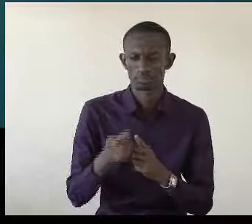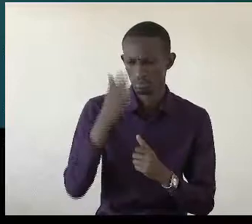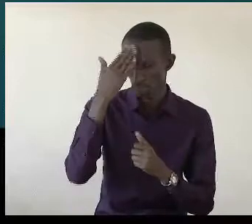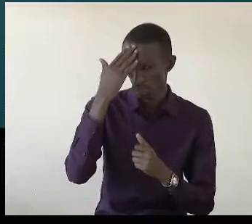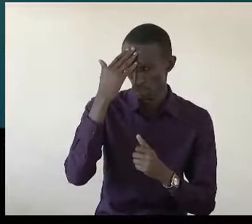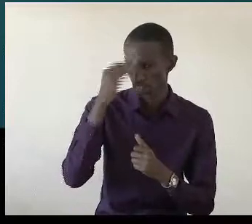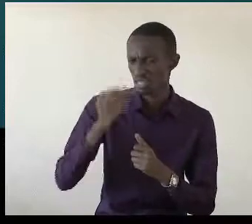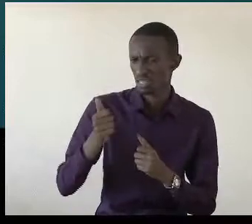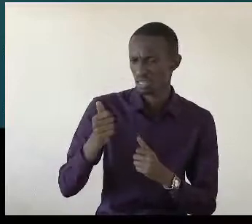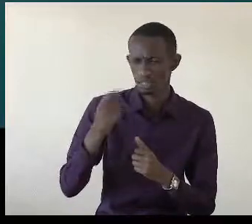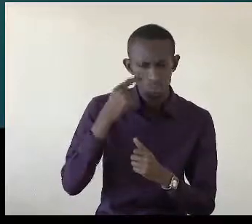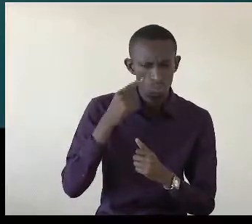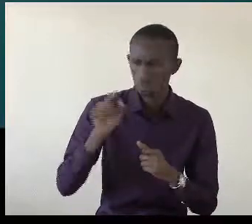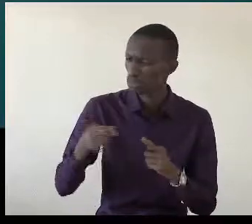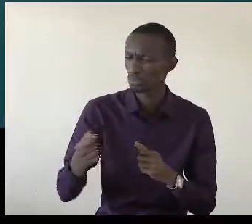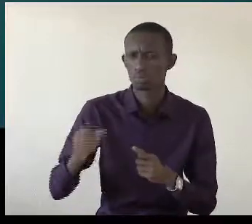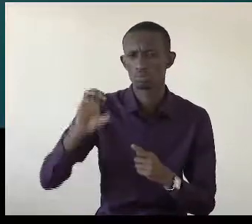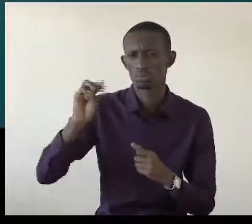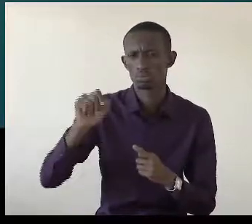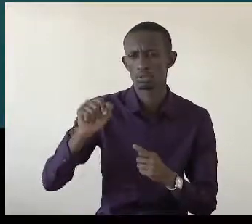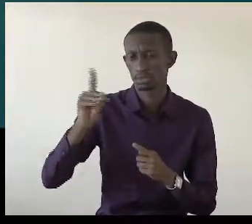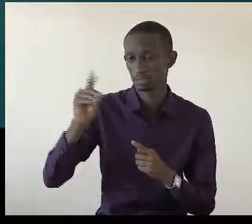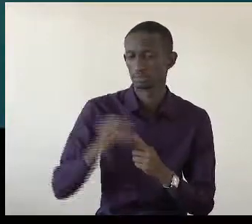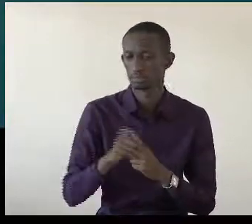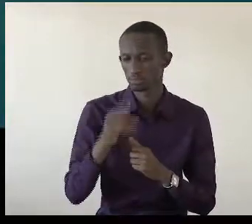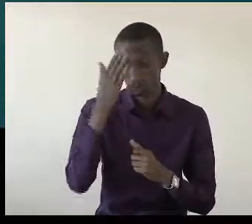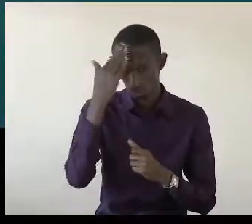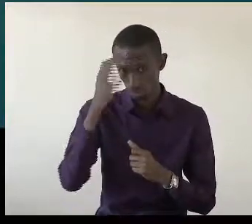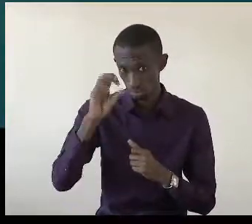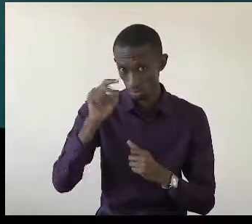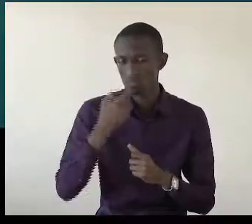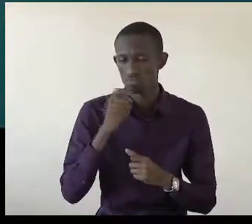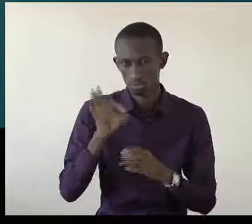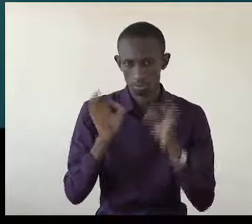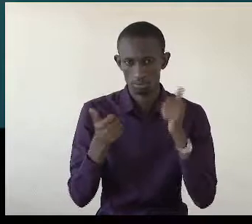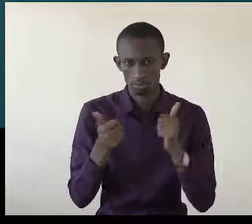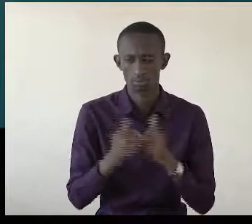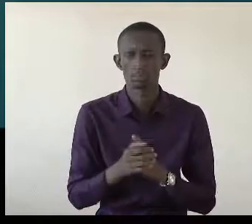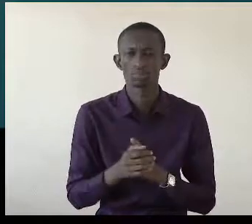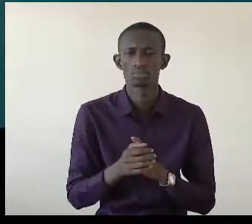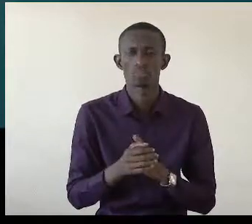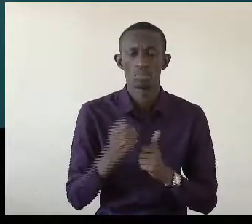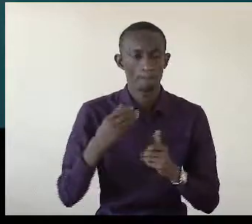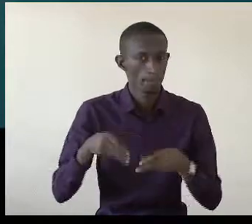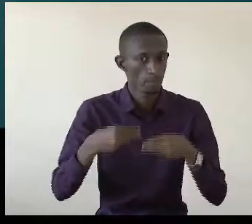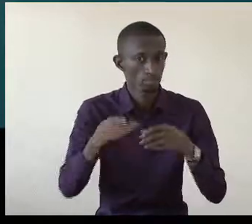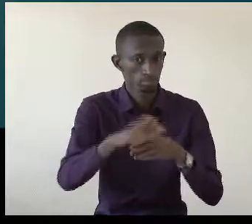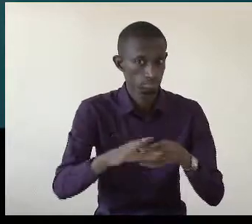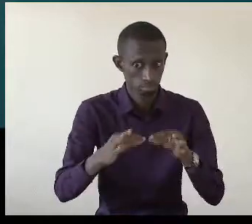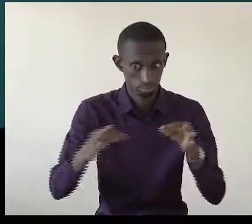which can undergo ozonolysis. And then D gives a positive test with failing